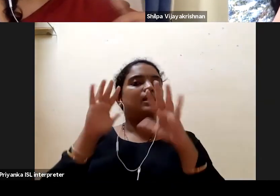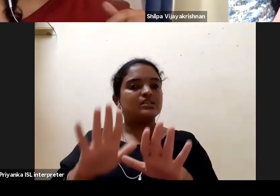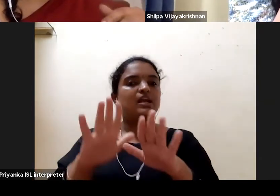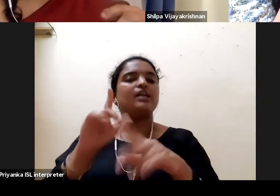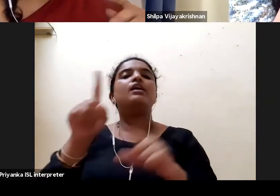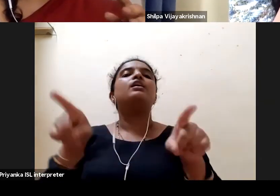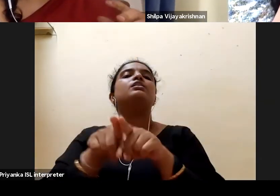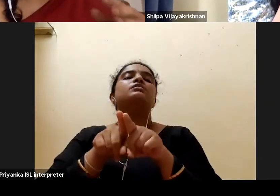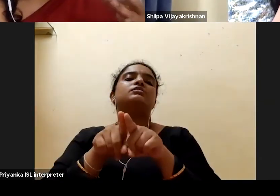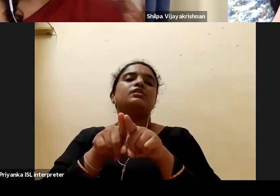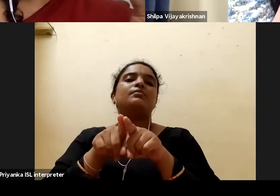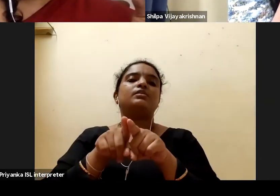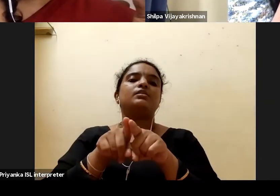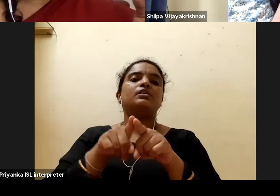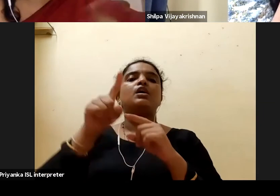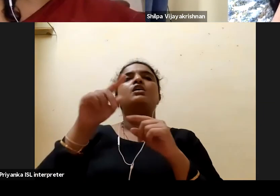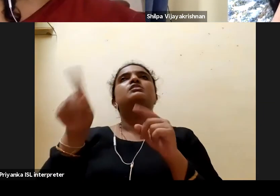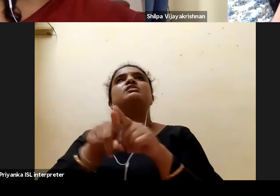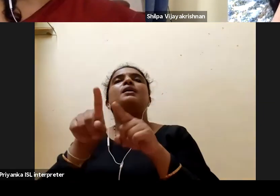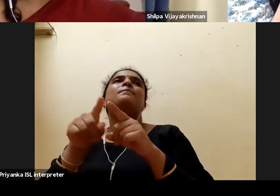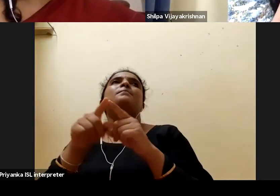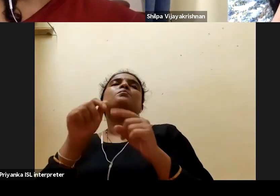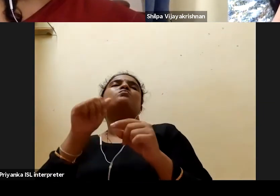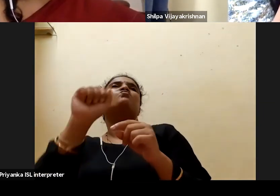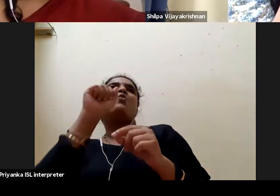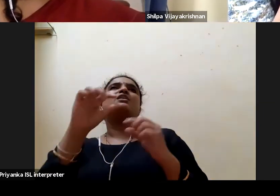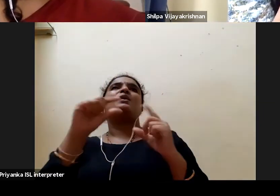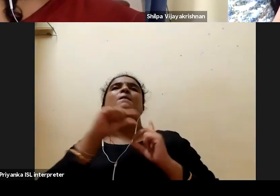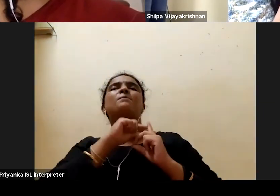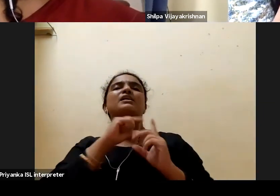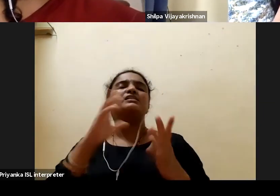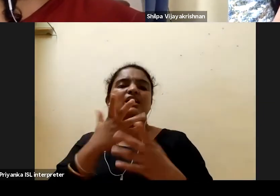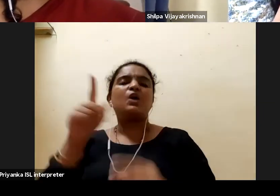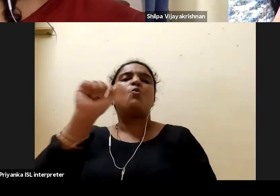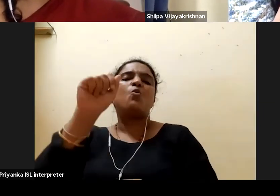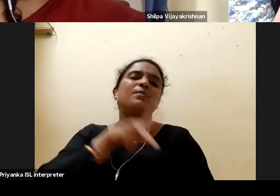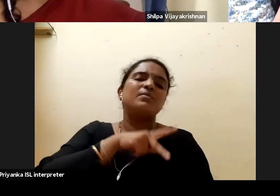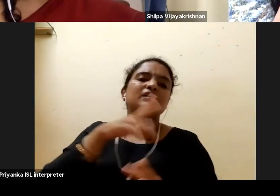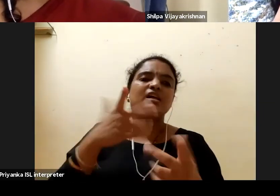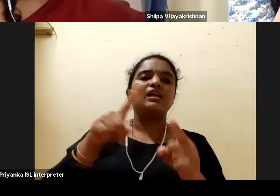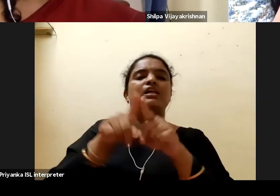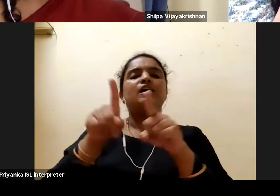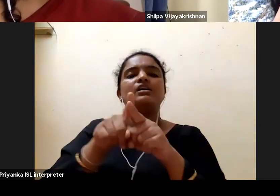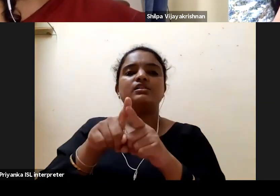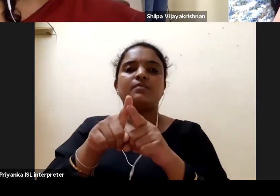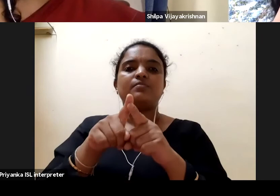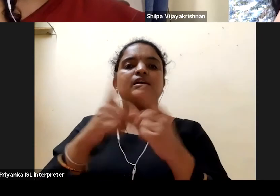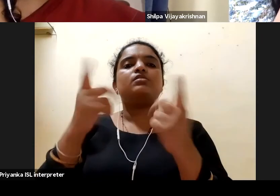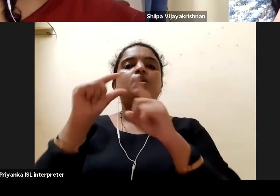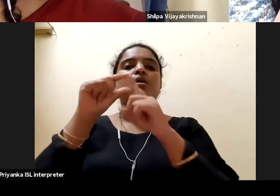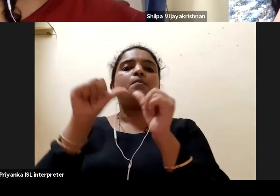that's where you can write your personal connect with the recipe. Say, take for example, palak